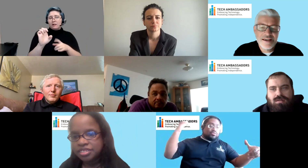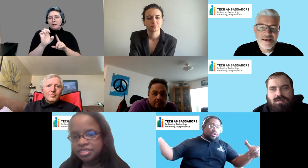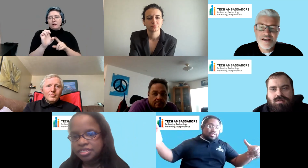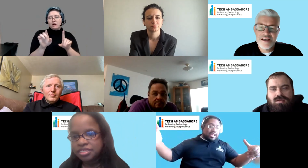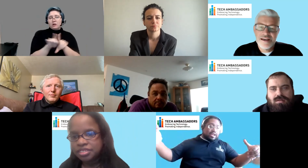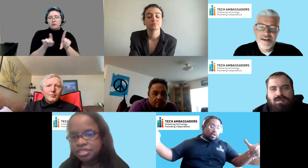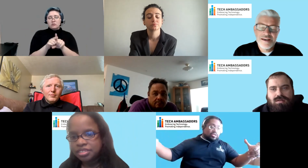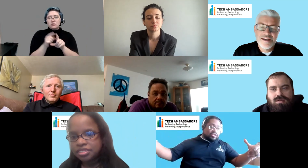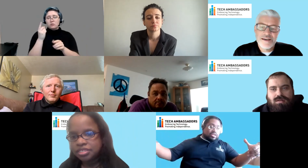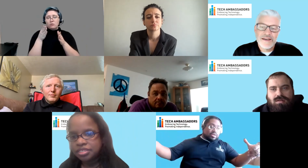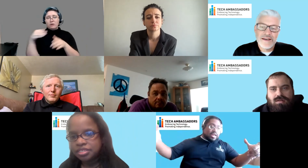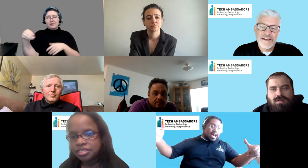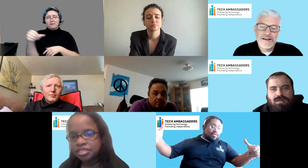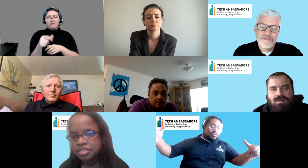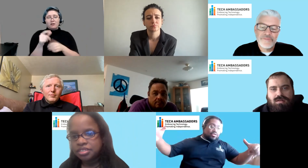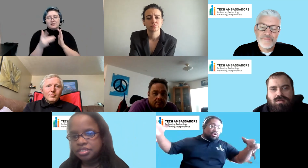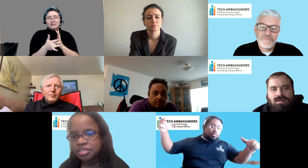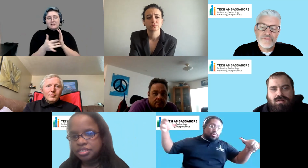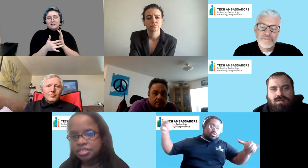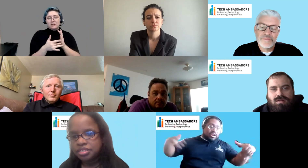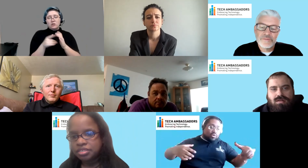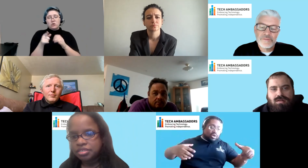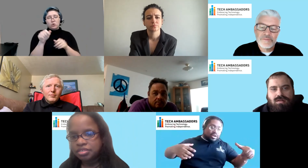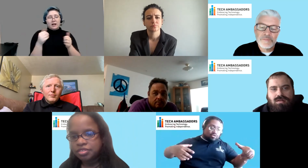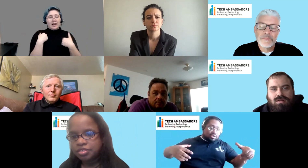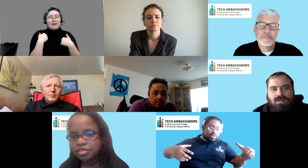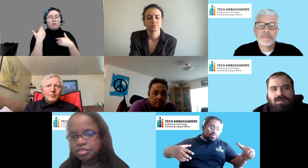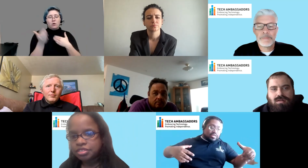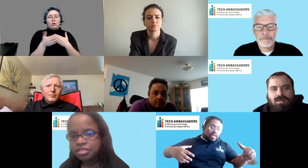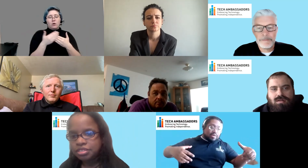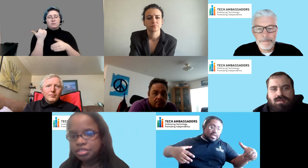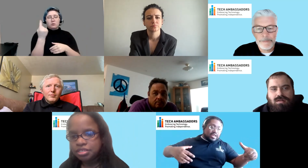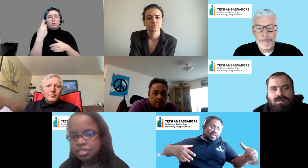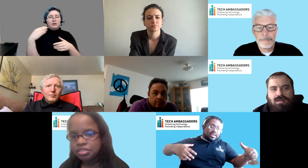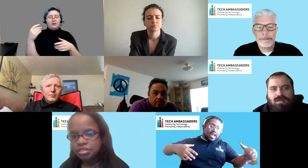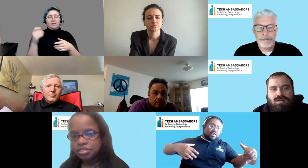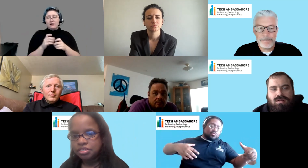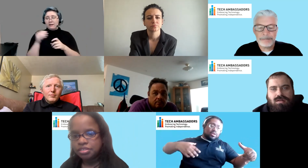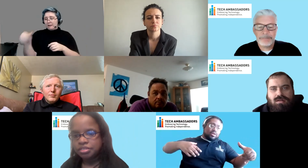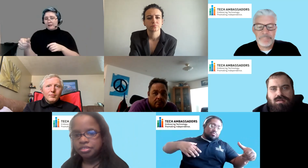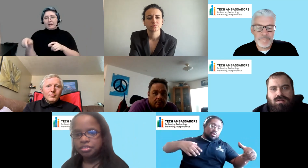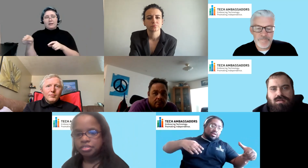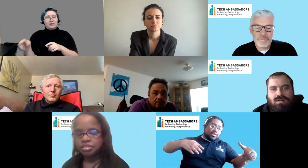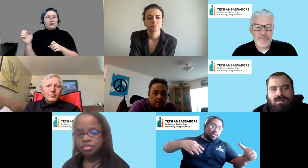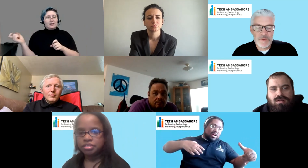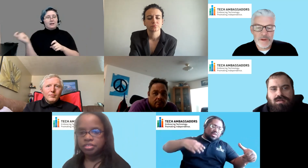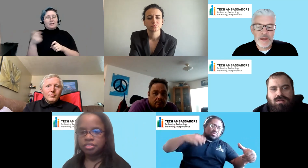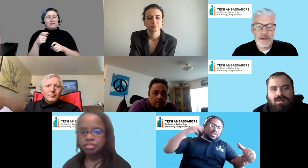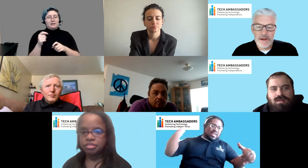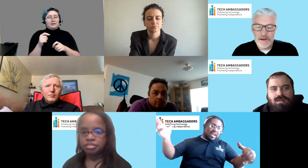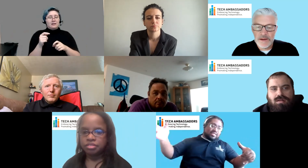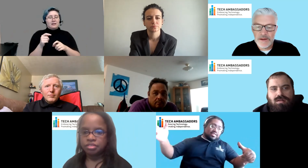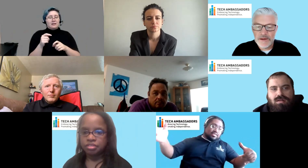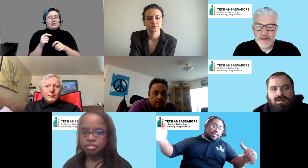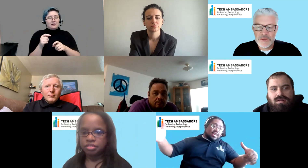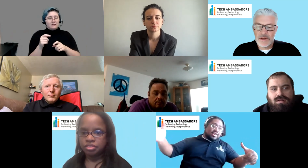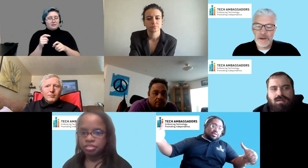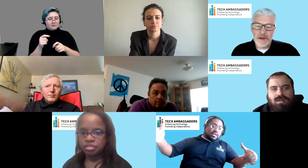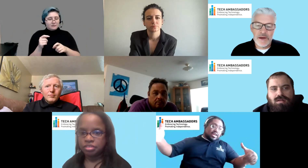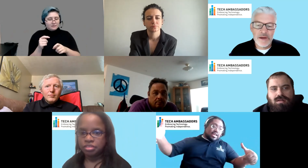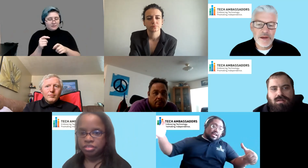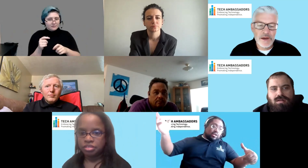to fund technology. You can have almost anyone contribute to them, and they can get a tax break on their Iowa state taxes,